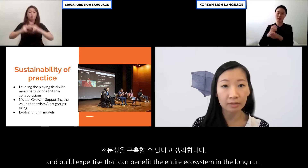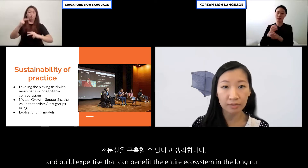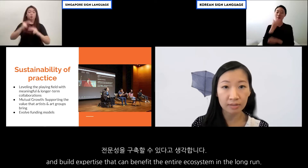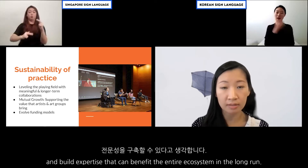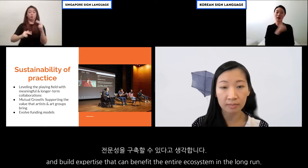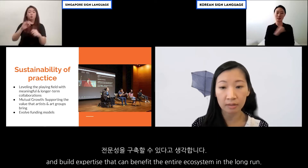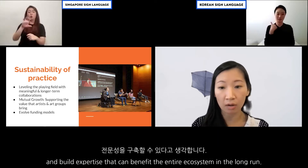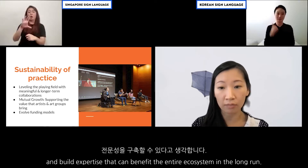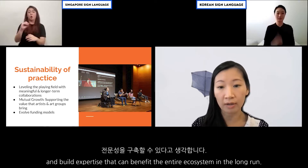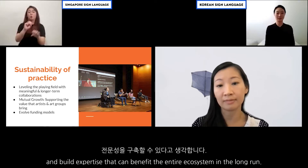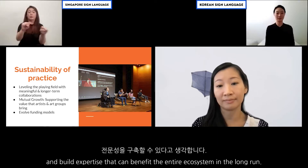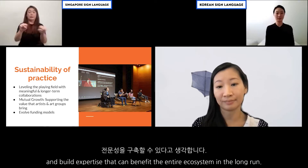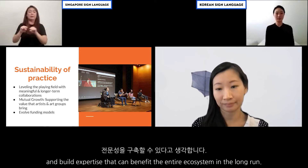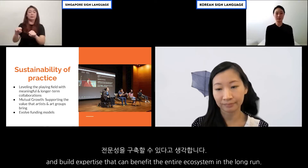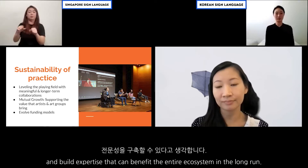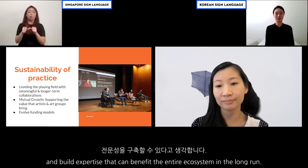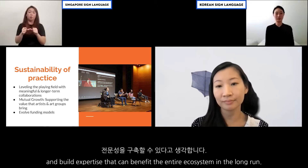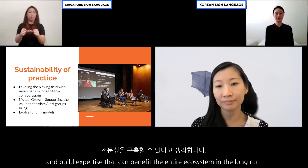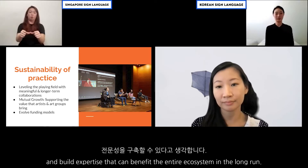entire ecosystem in the long run.